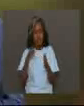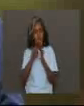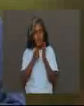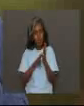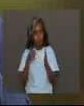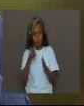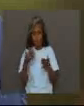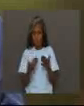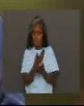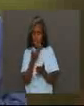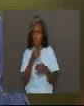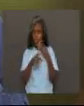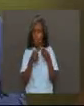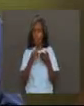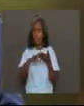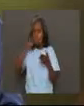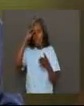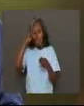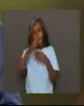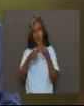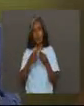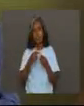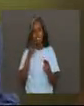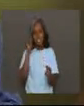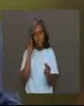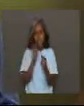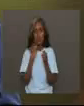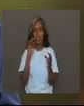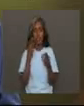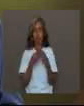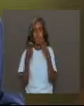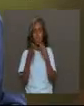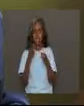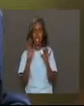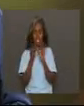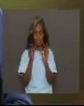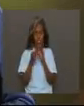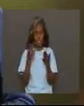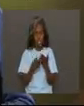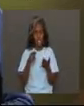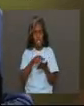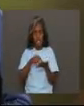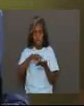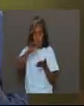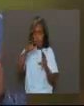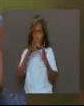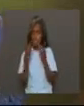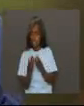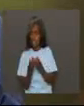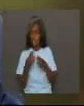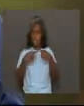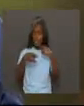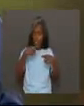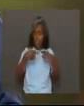the specific mathematical definition for each of these conic sections as